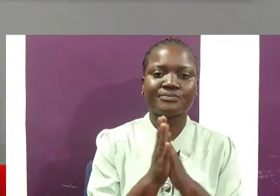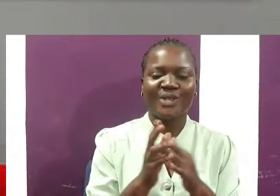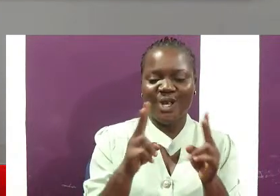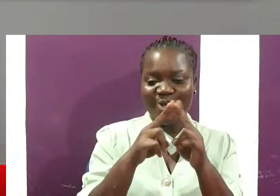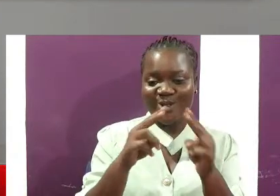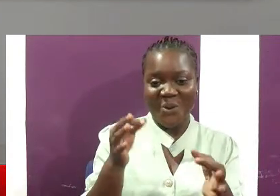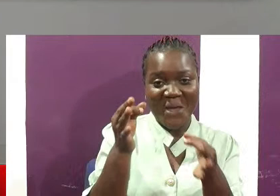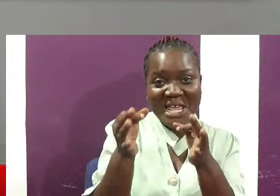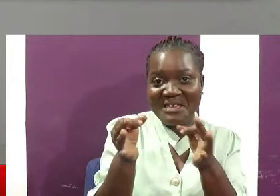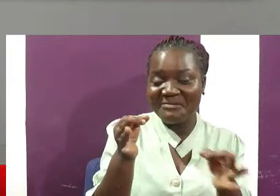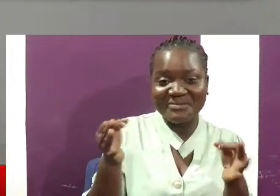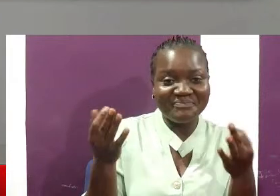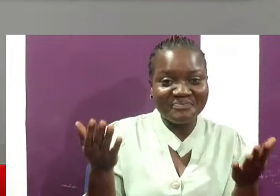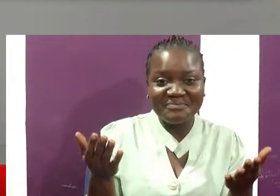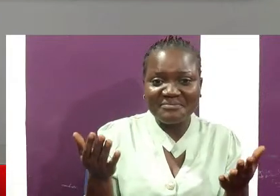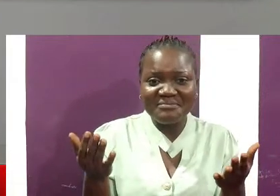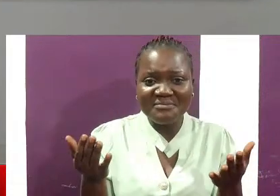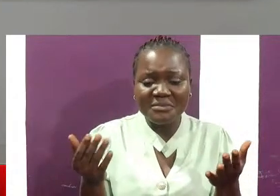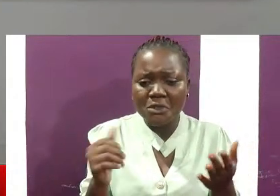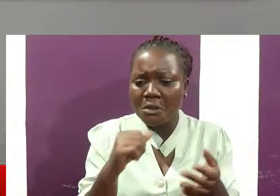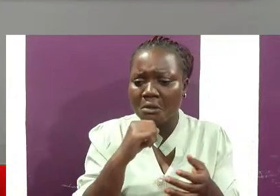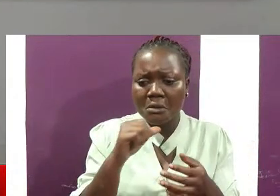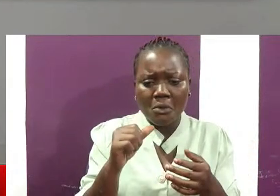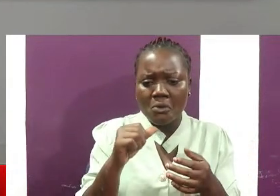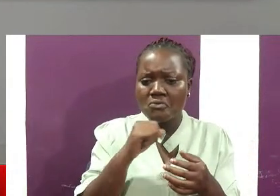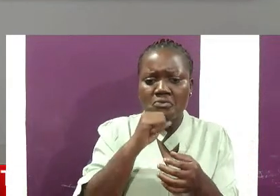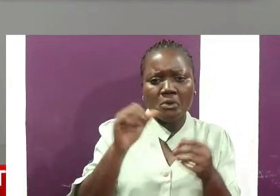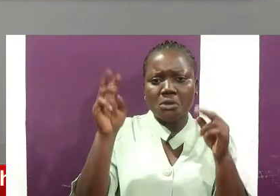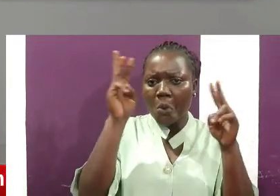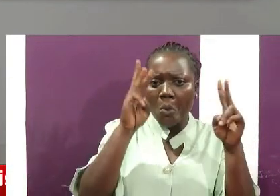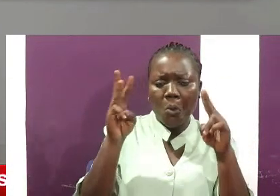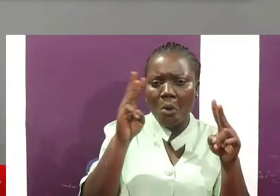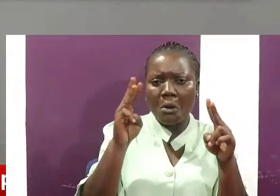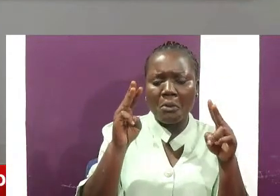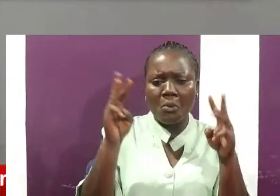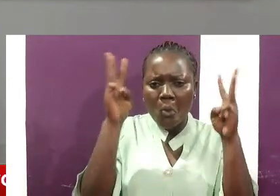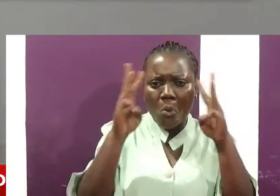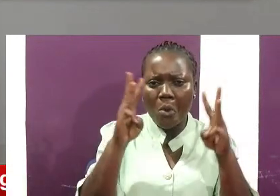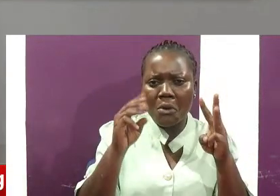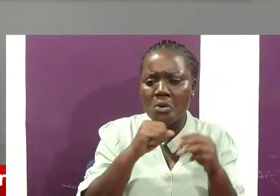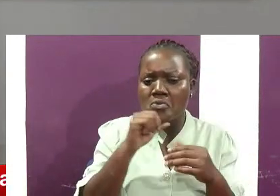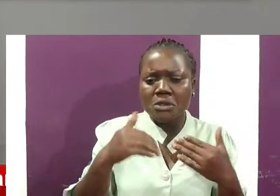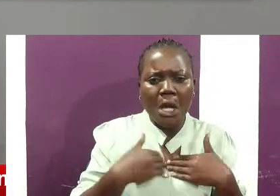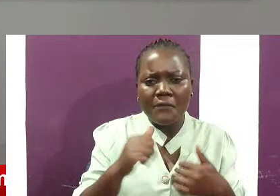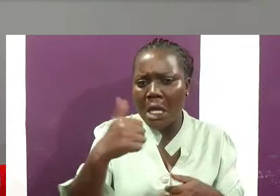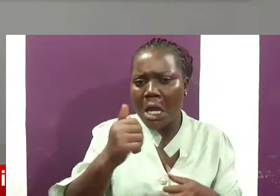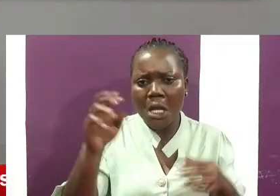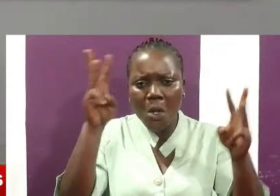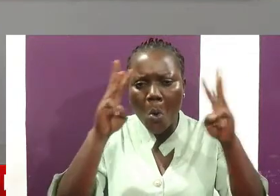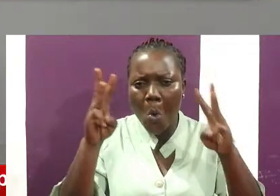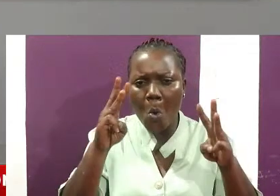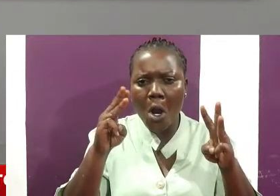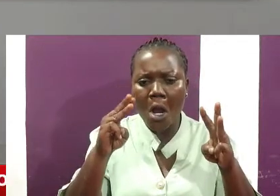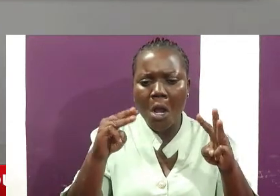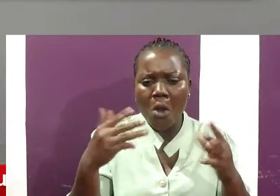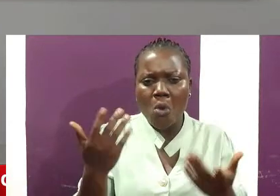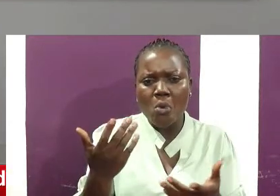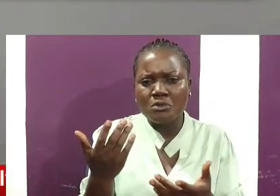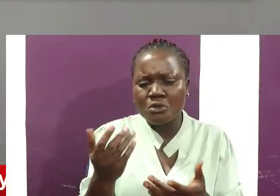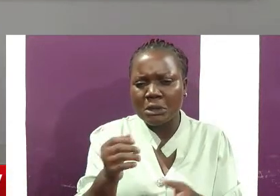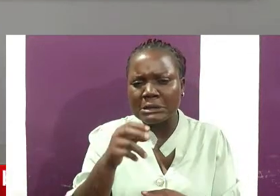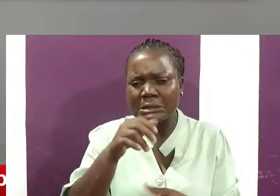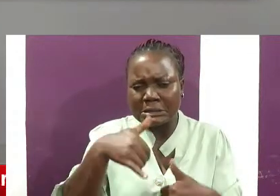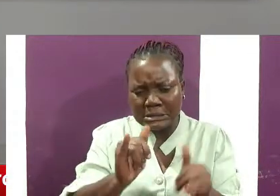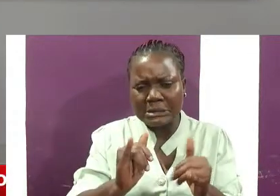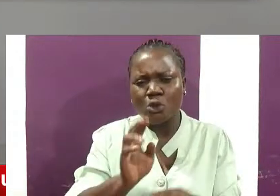Entisenanka en ha dwen o ha obi anim se o me koso akura apam dada no emu nkyerekyere ne